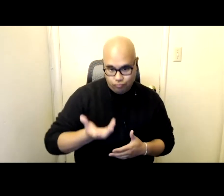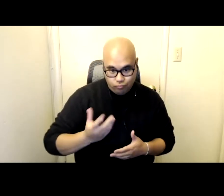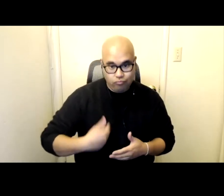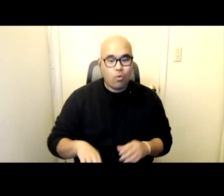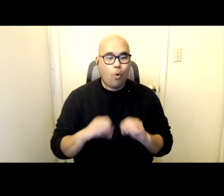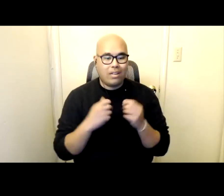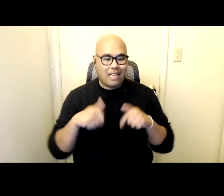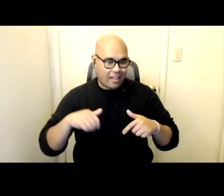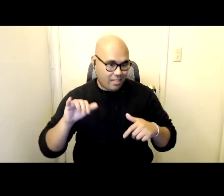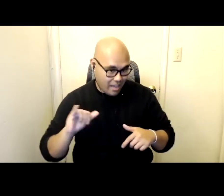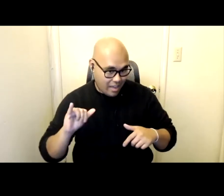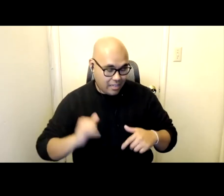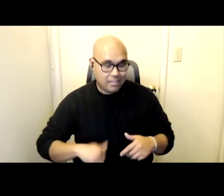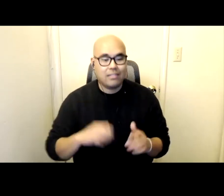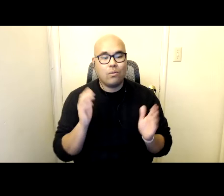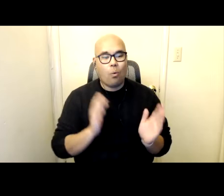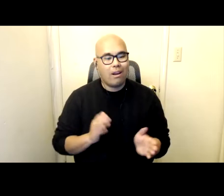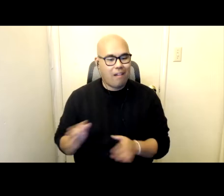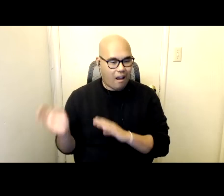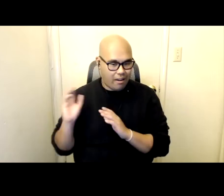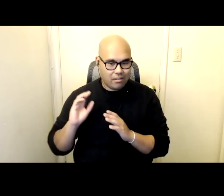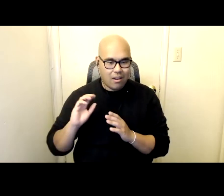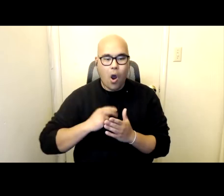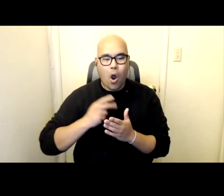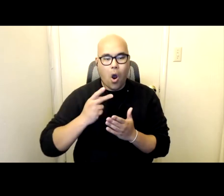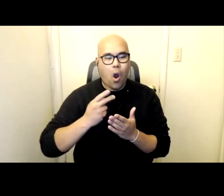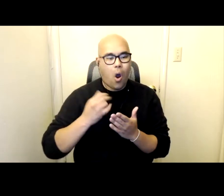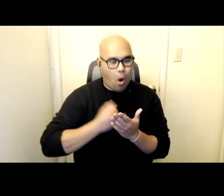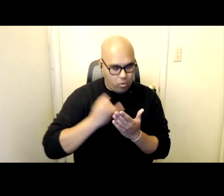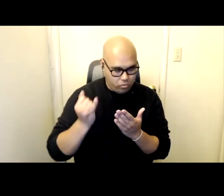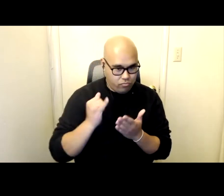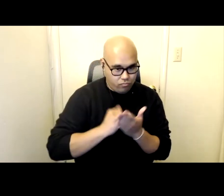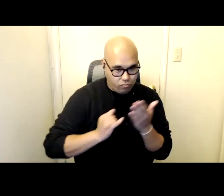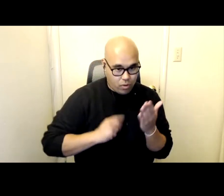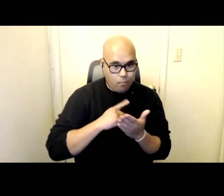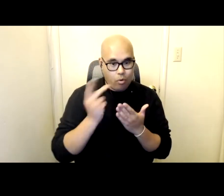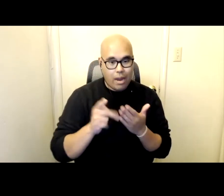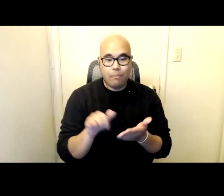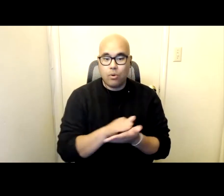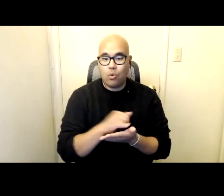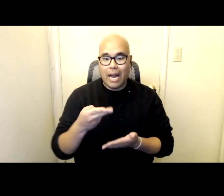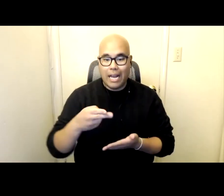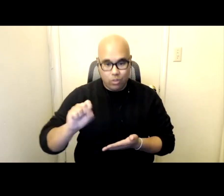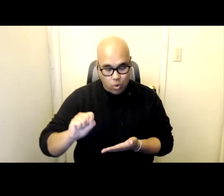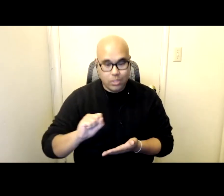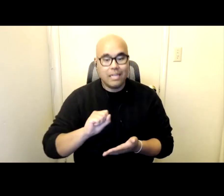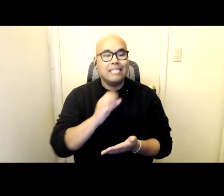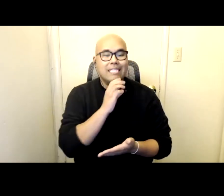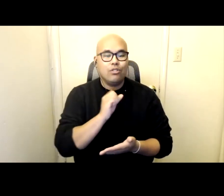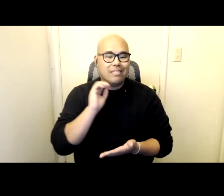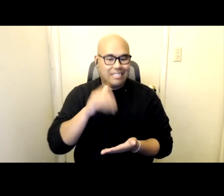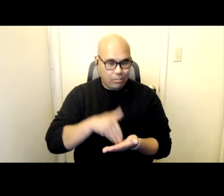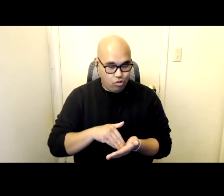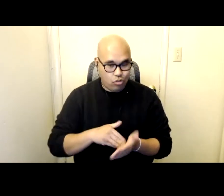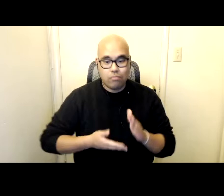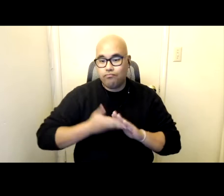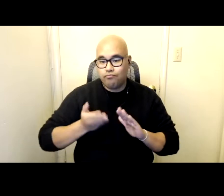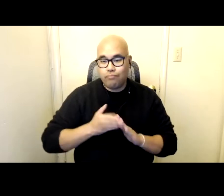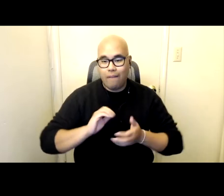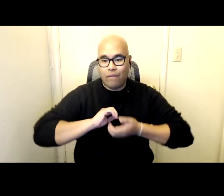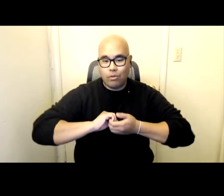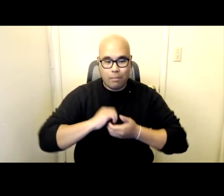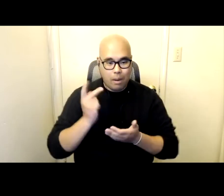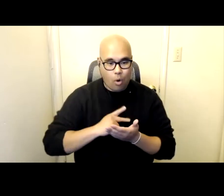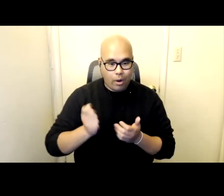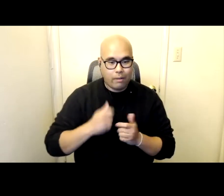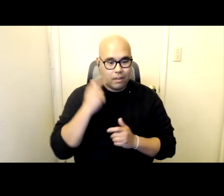organize community arts programming in New York City high schools and senior centers, run fellowship programs for emerging writers of